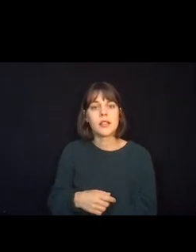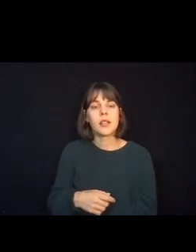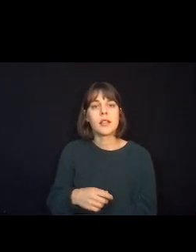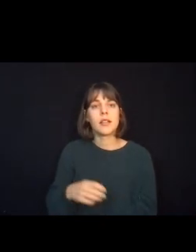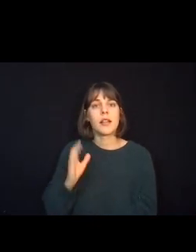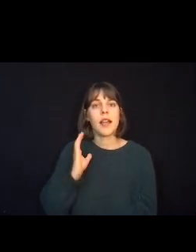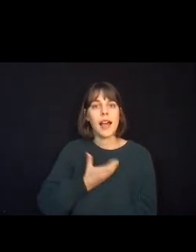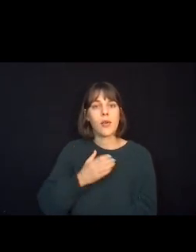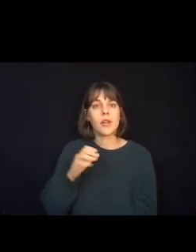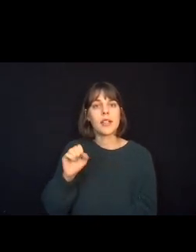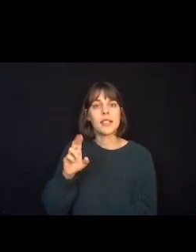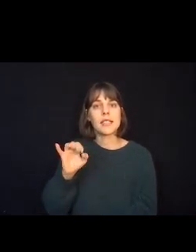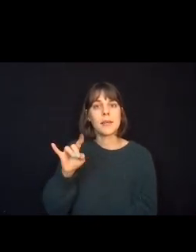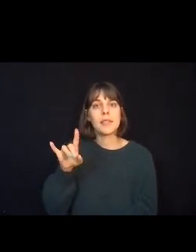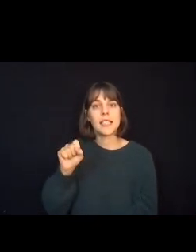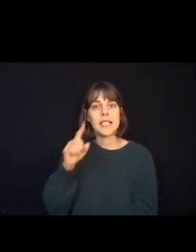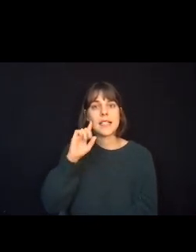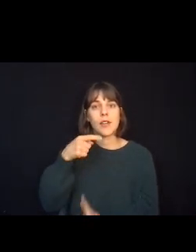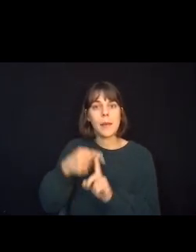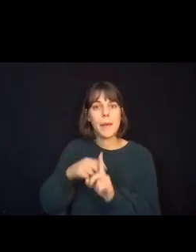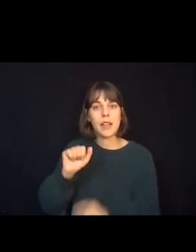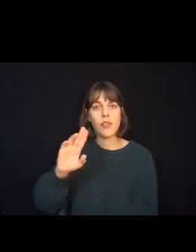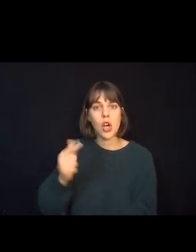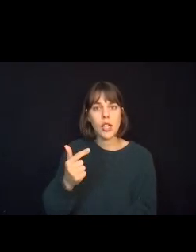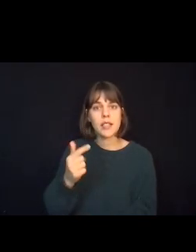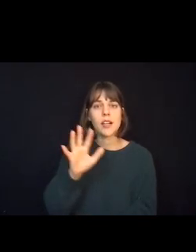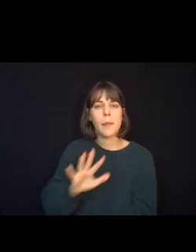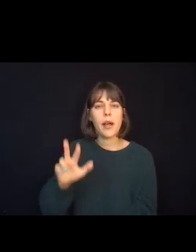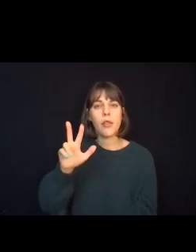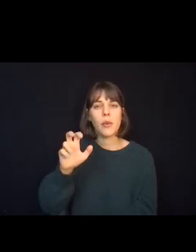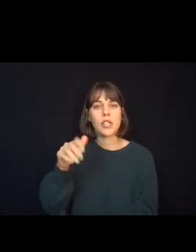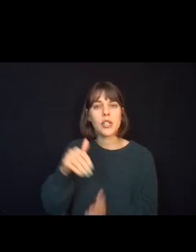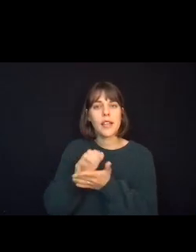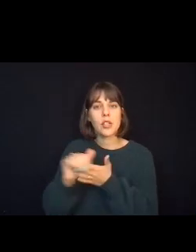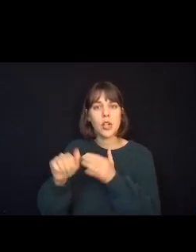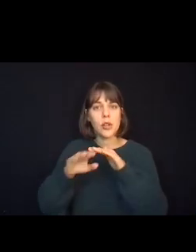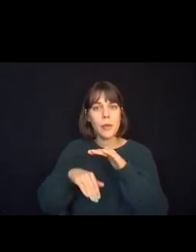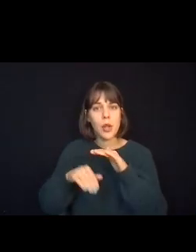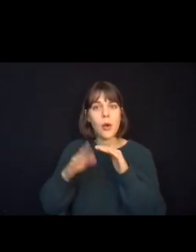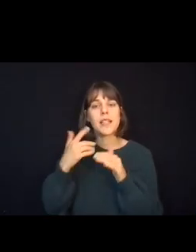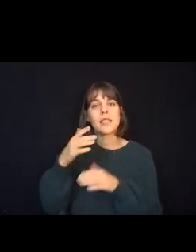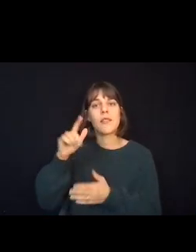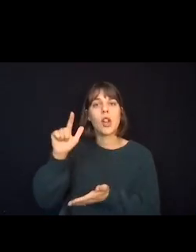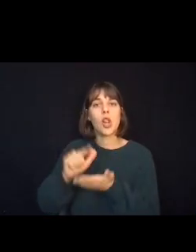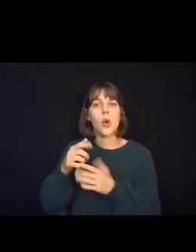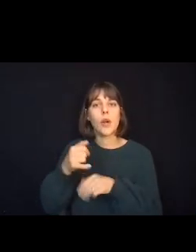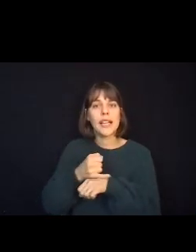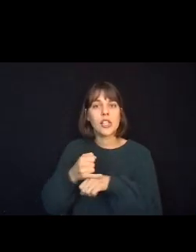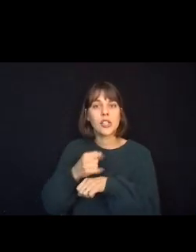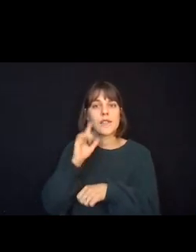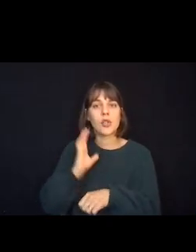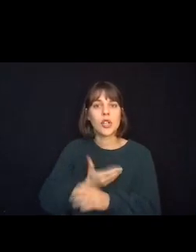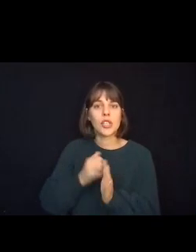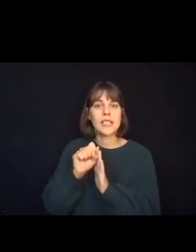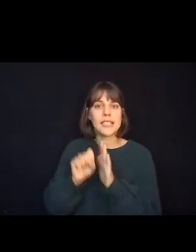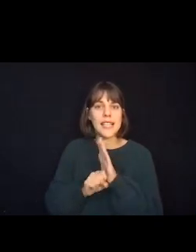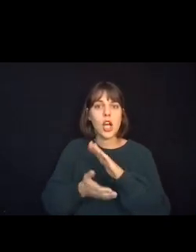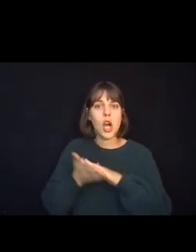And our subsidies for the month of August are about $300,000 below, and that is again due to lower interest on our state operating